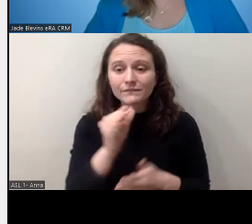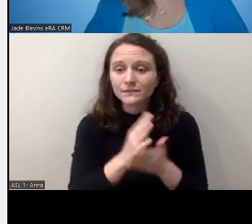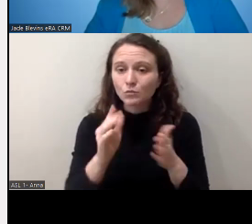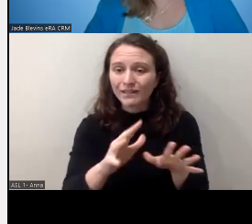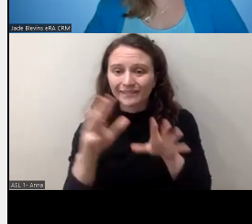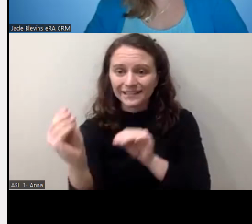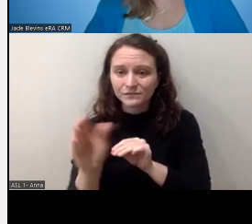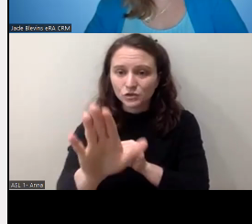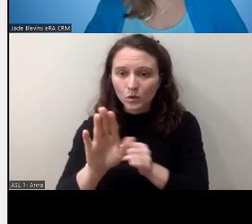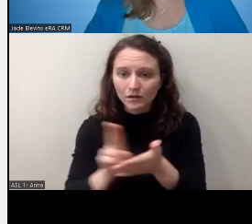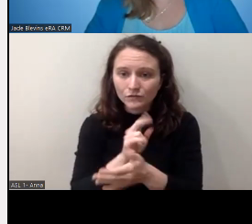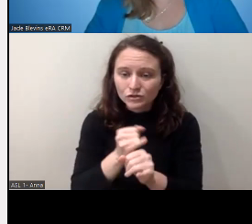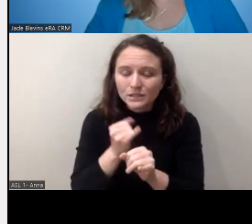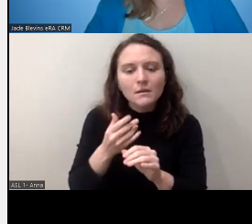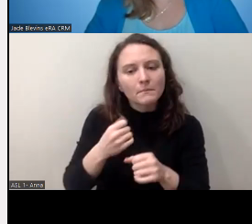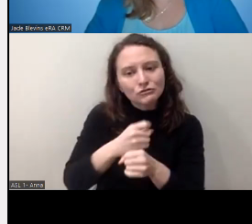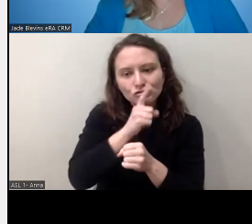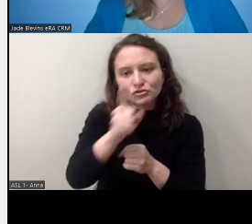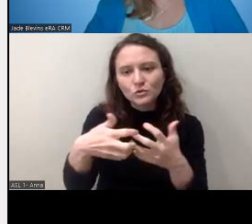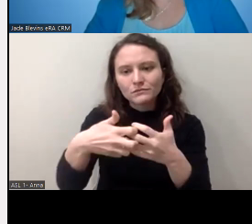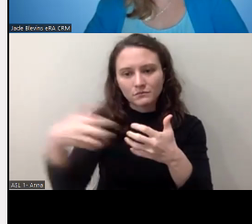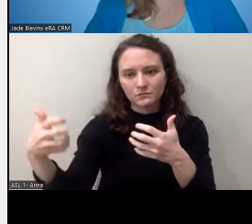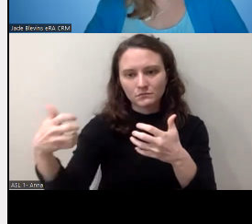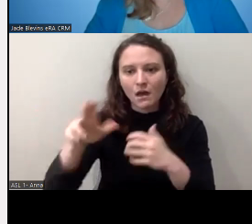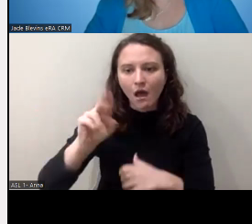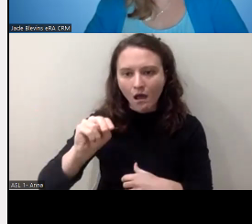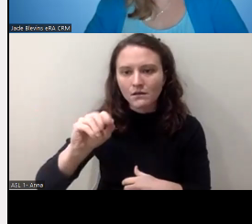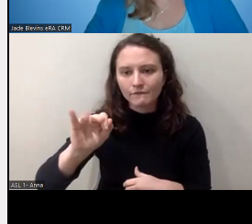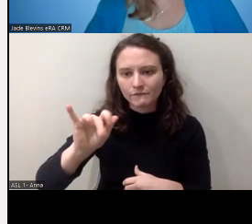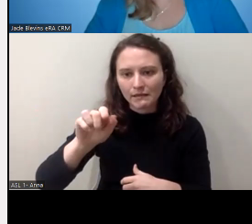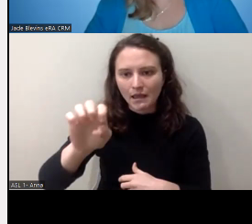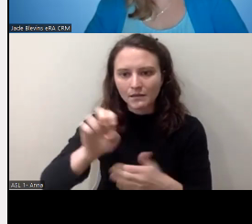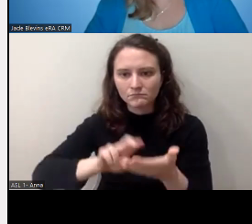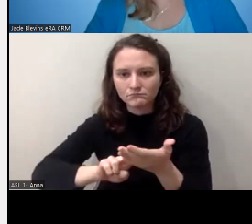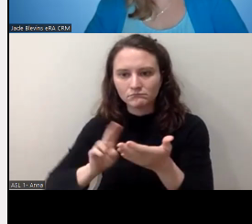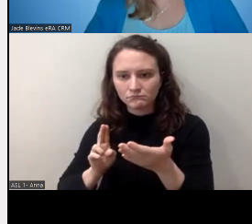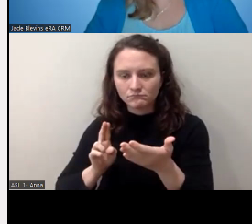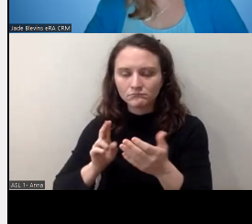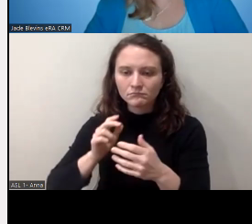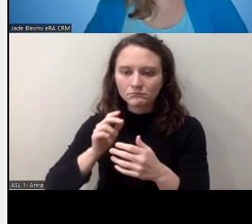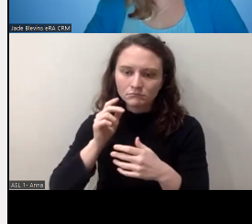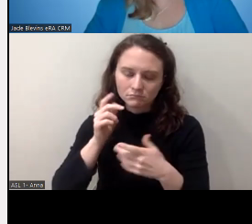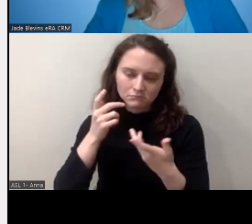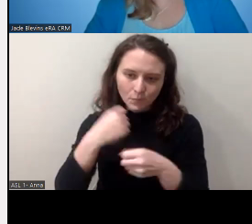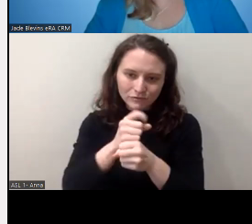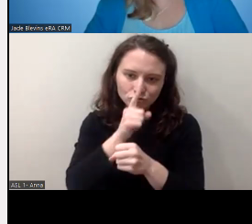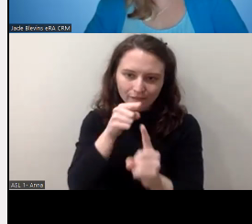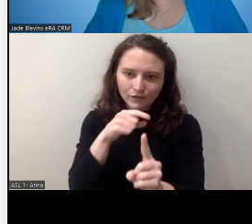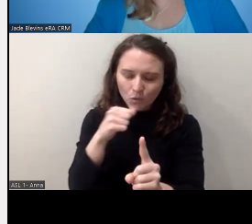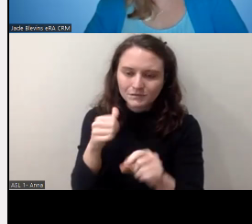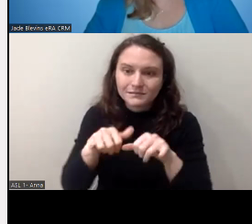the system. But it's also up to you how quickly you want to do that.